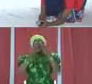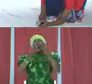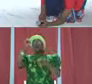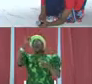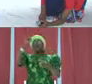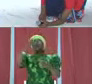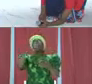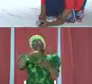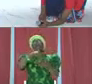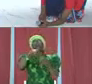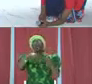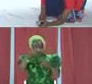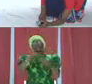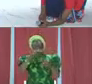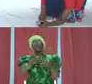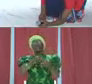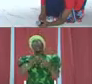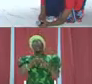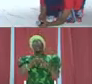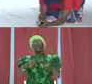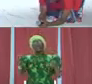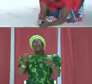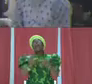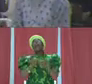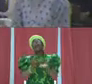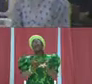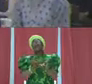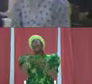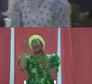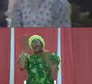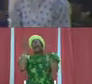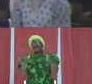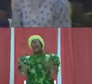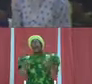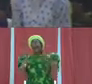Even right now, Father, breathe on us.